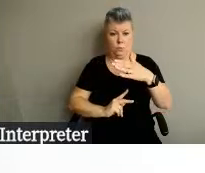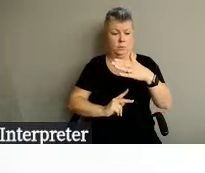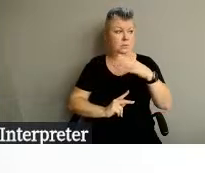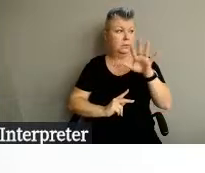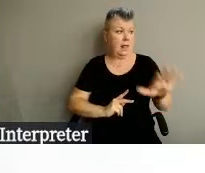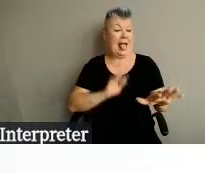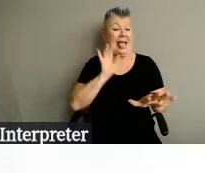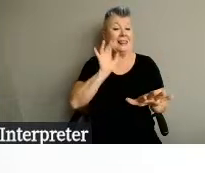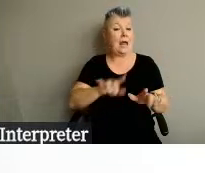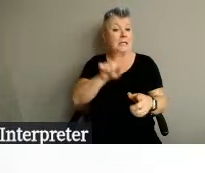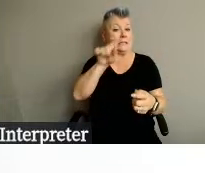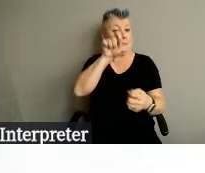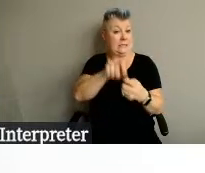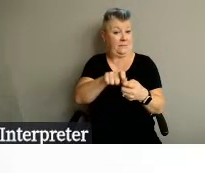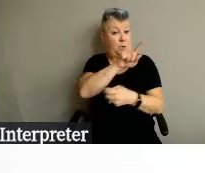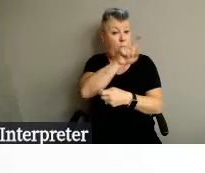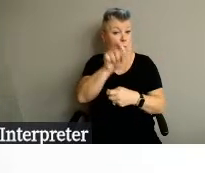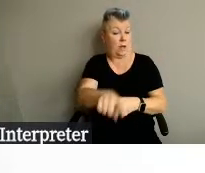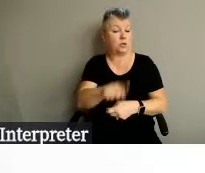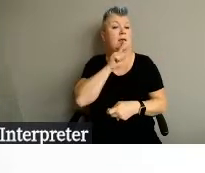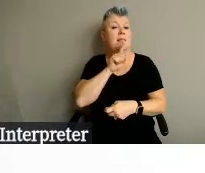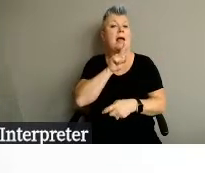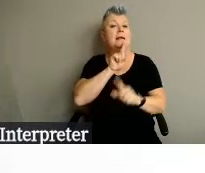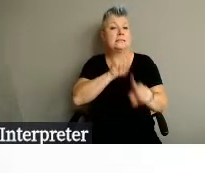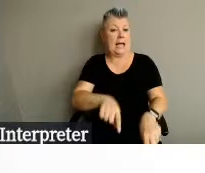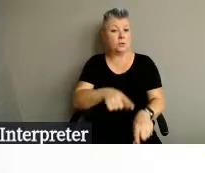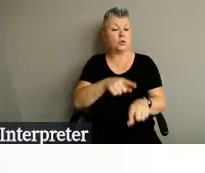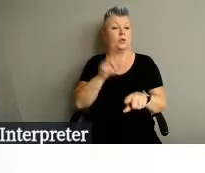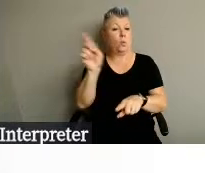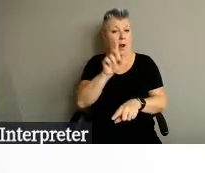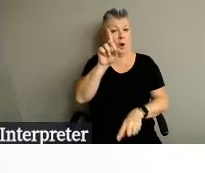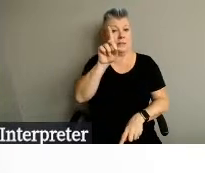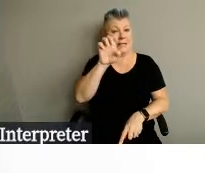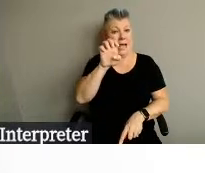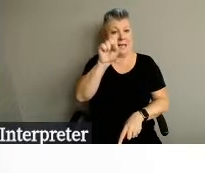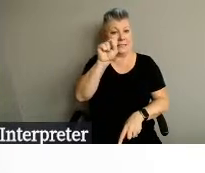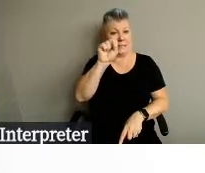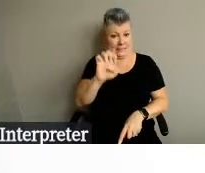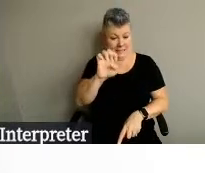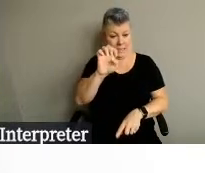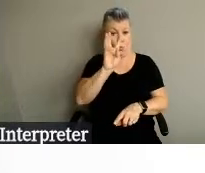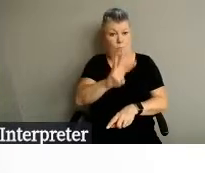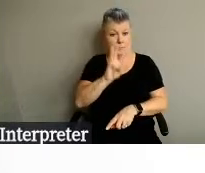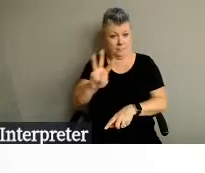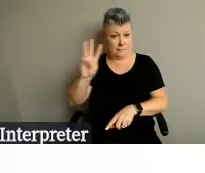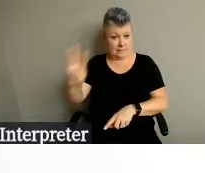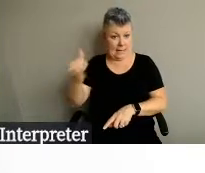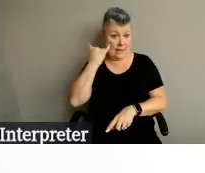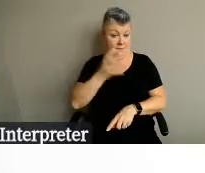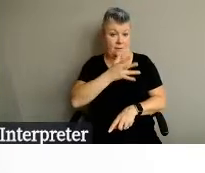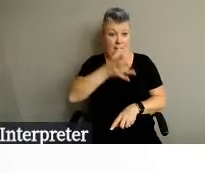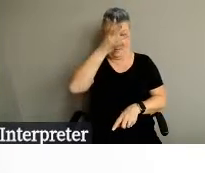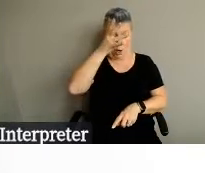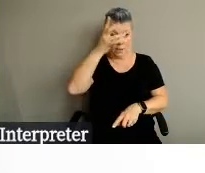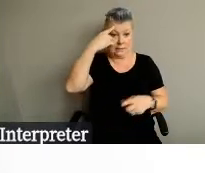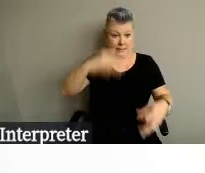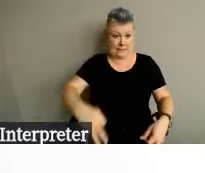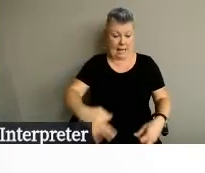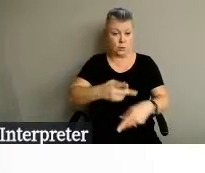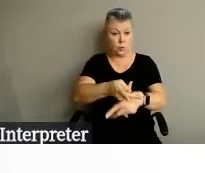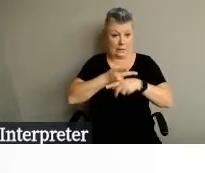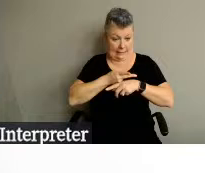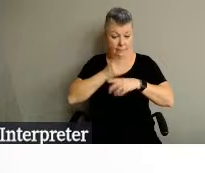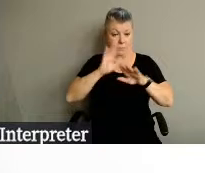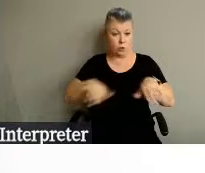a specific question that is addressed on DESE's website, and it says if a parent chooses to hold their child back, by all means, that is their right to